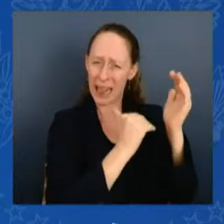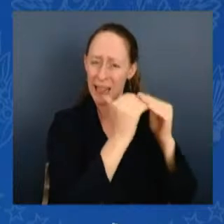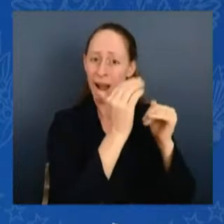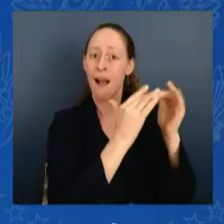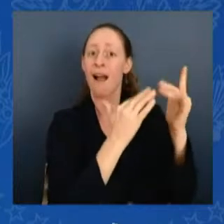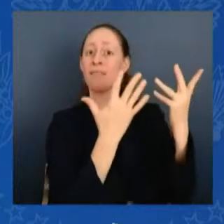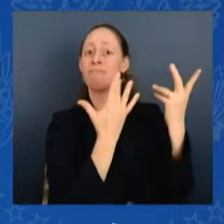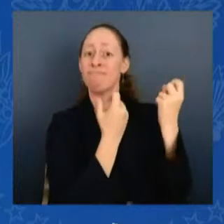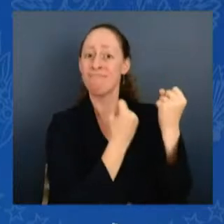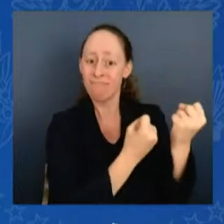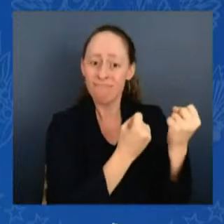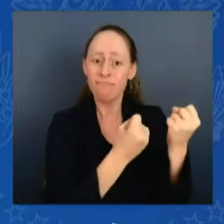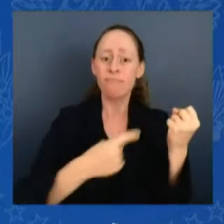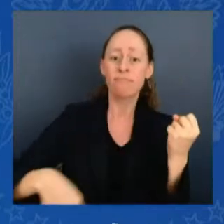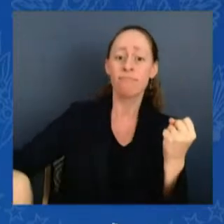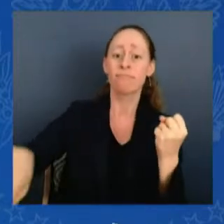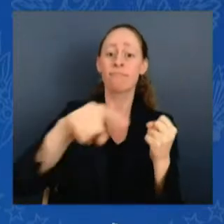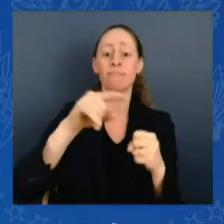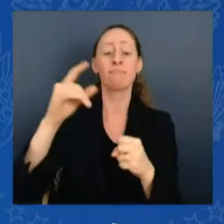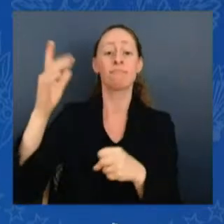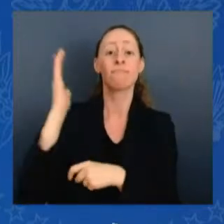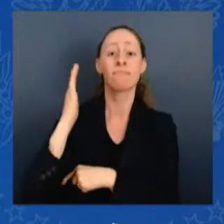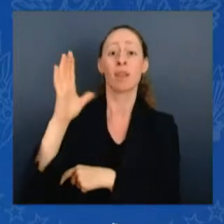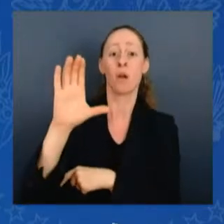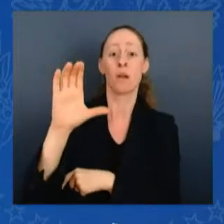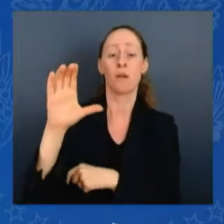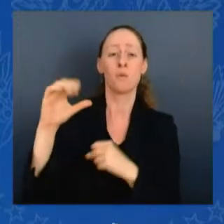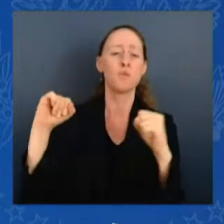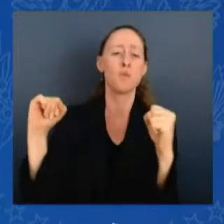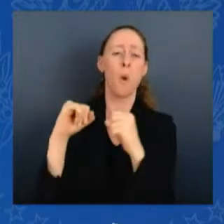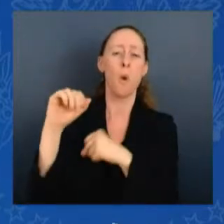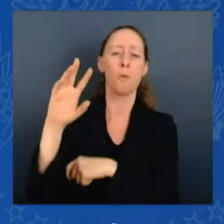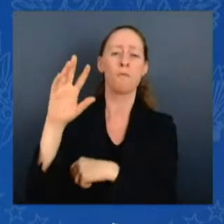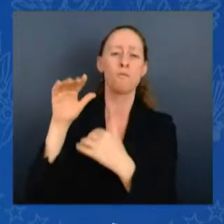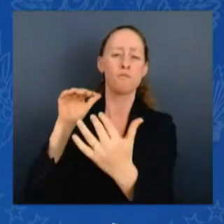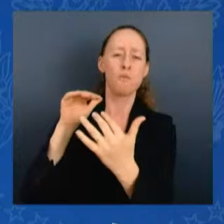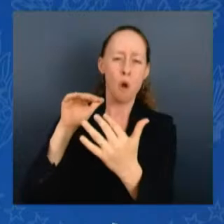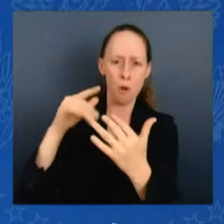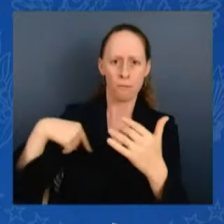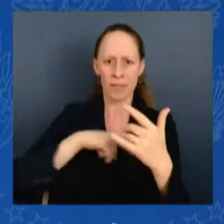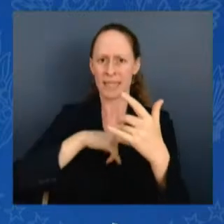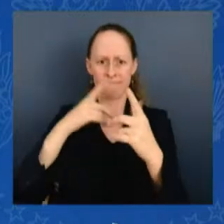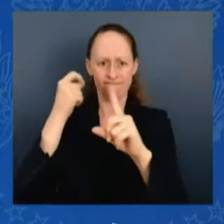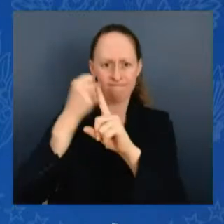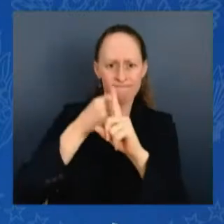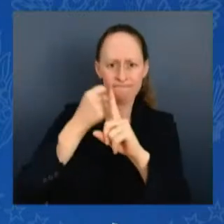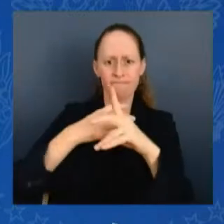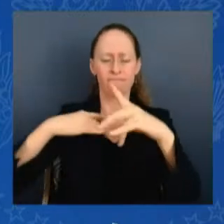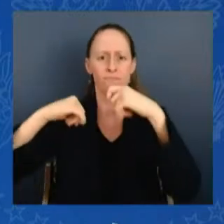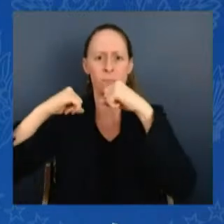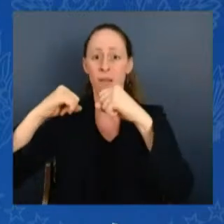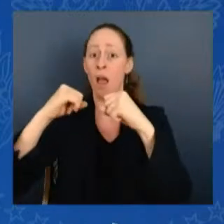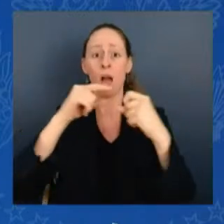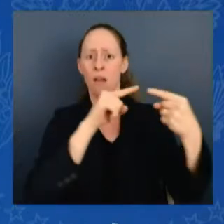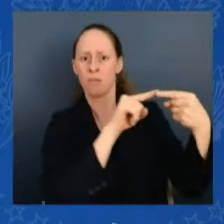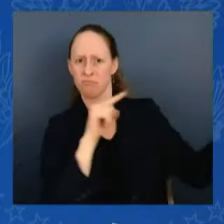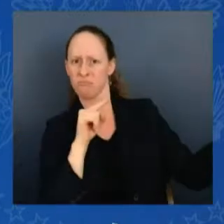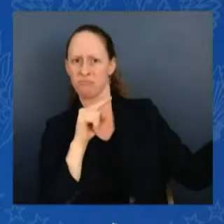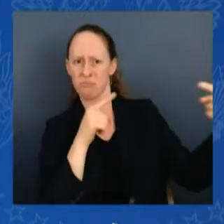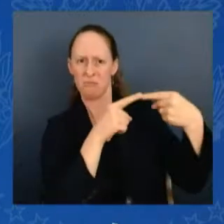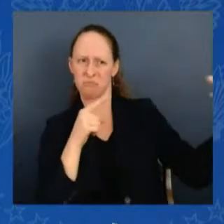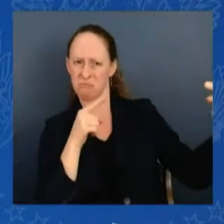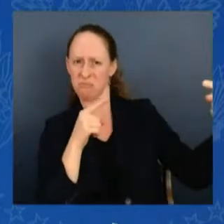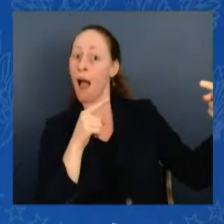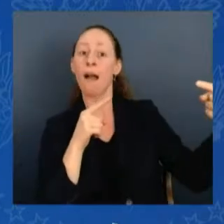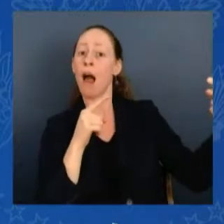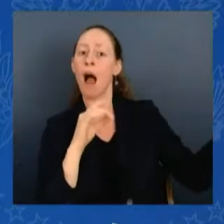adversaries became fellow democracies, we welcomed them into the alliance. When war broke out in the Balkans, we intervened to